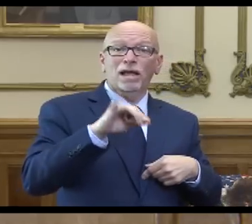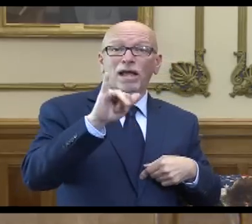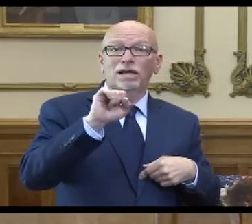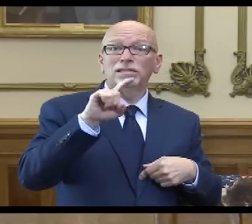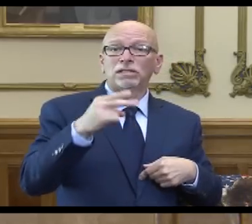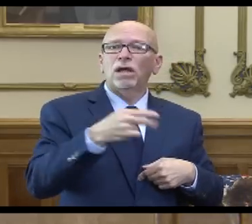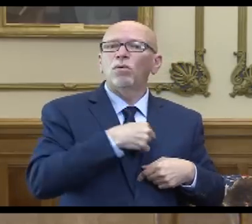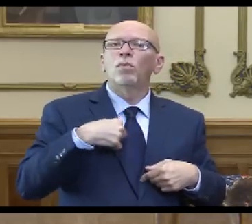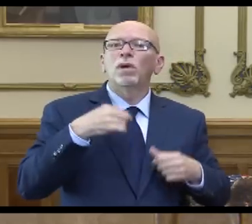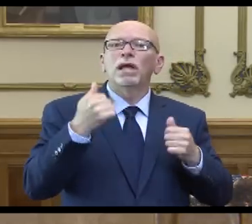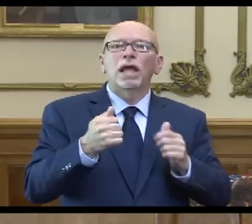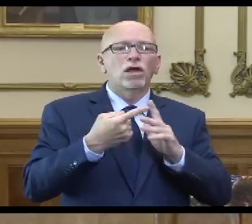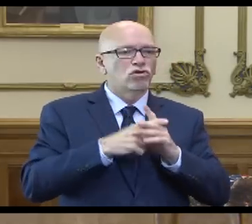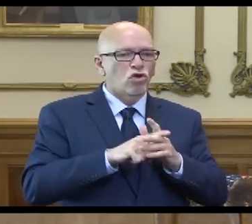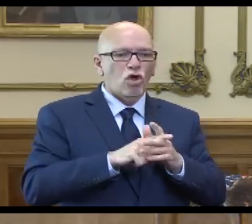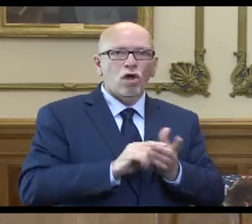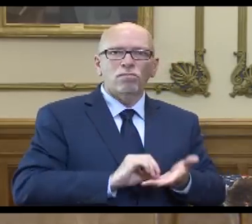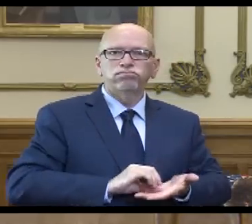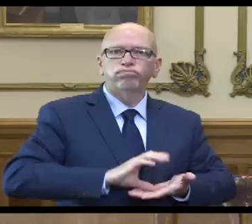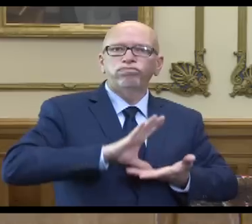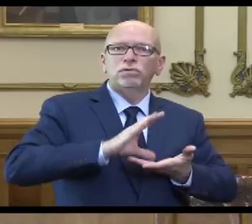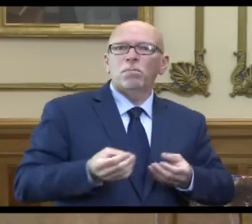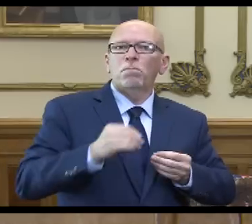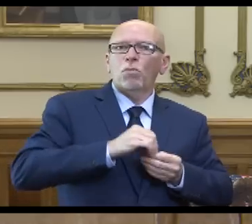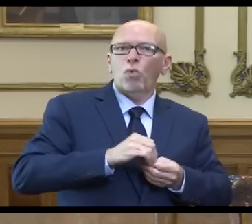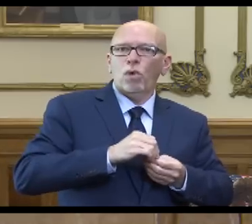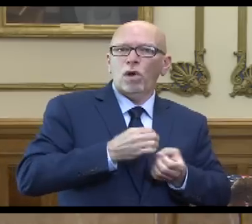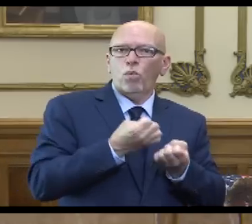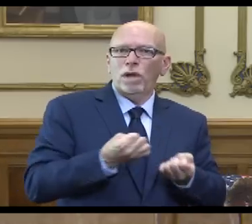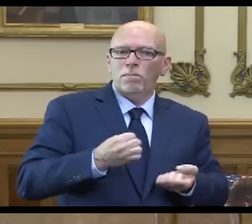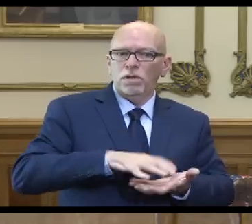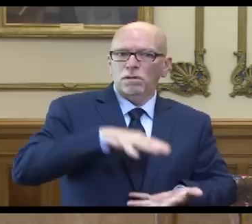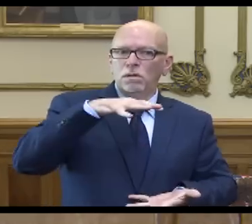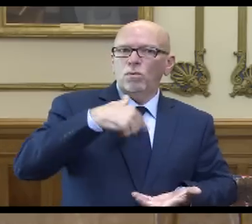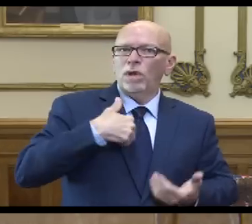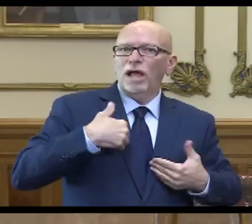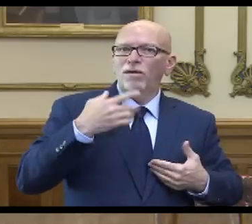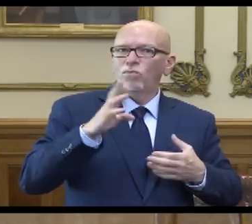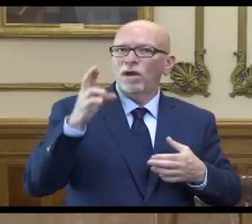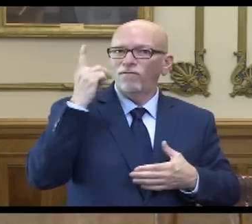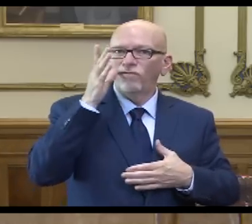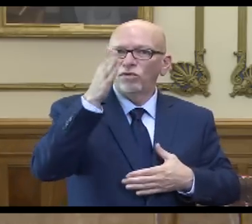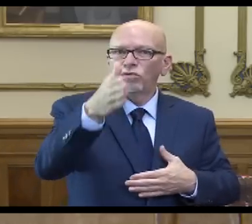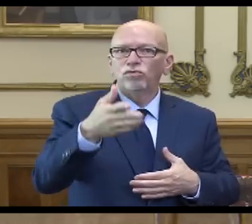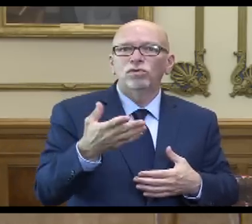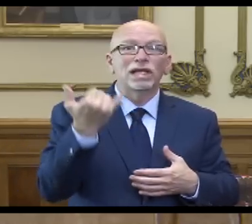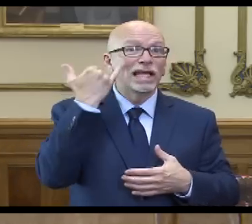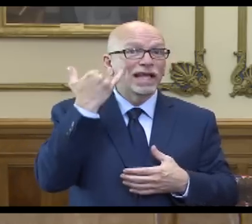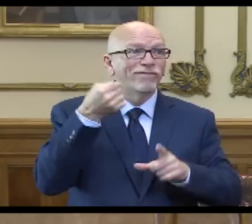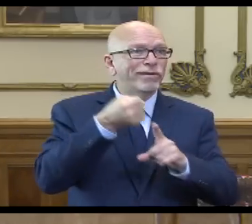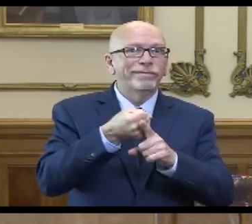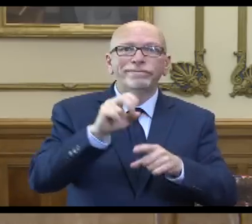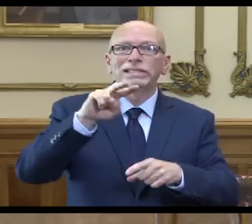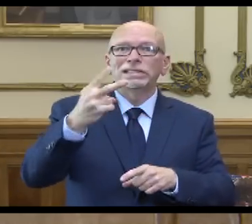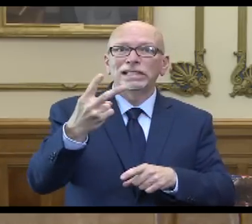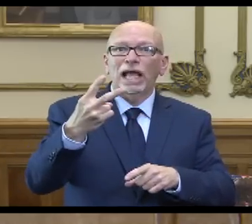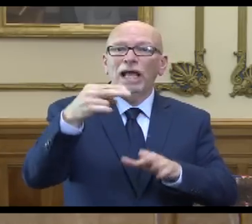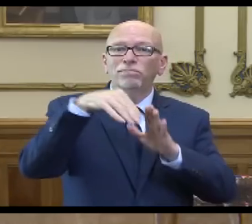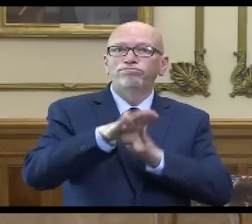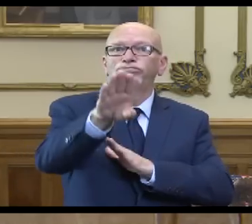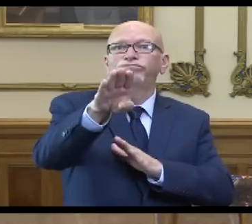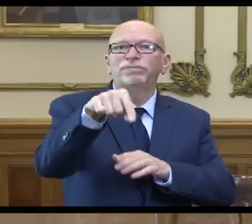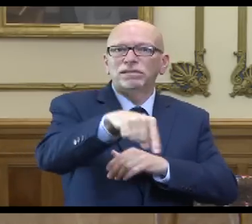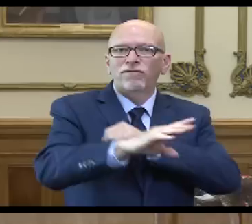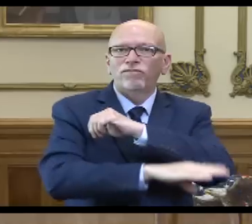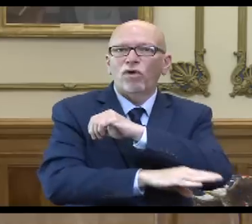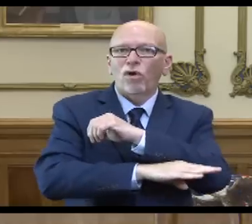Health to begin to build inventory that the state might need in the future, such as if we see a big second wave of COVID this fall, along